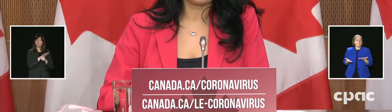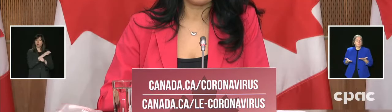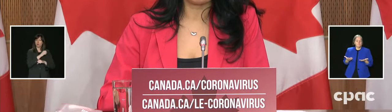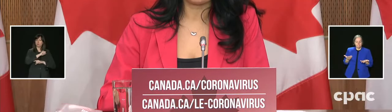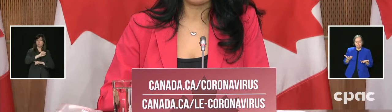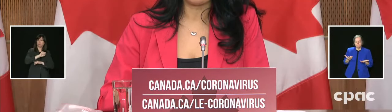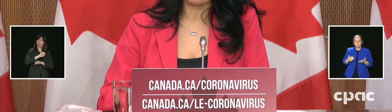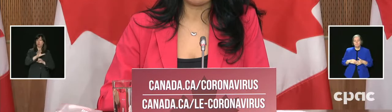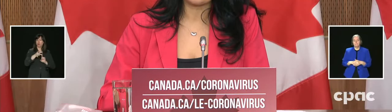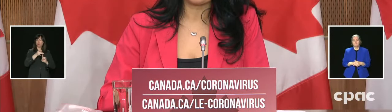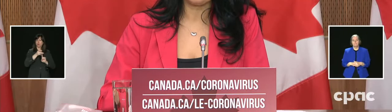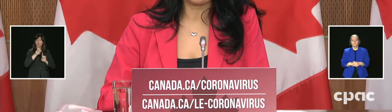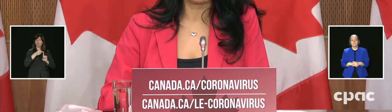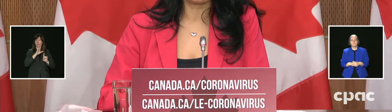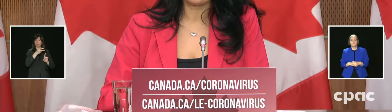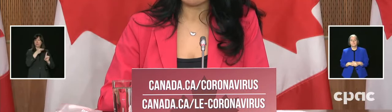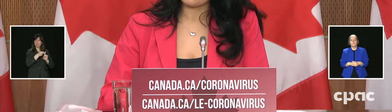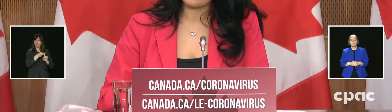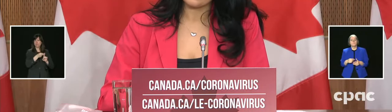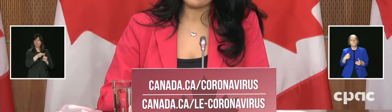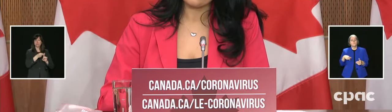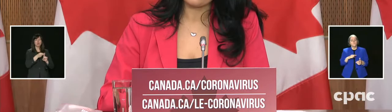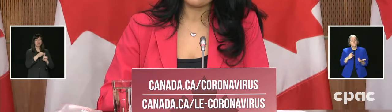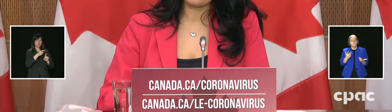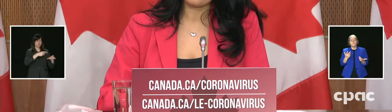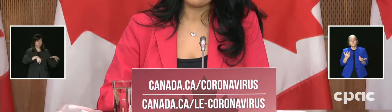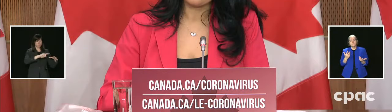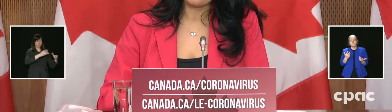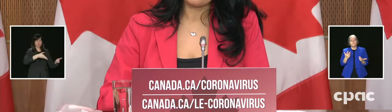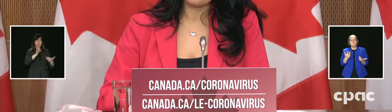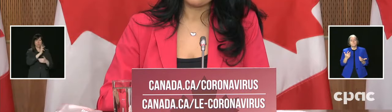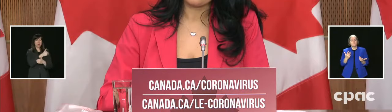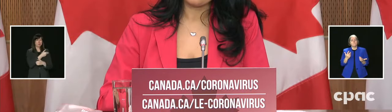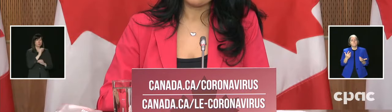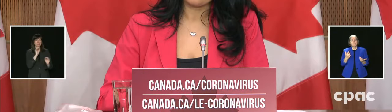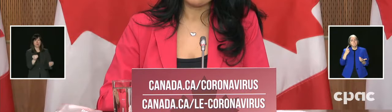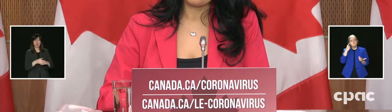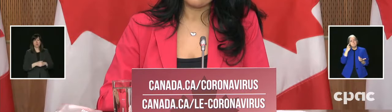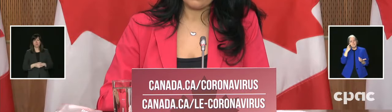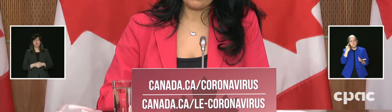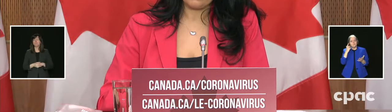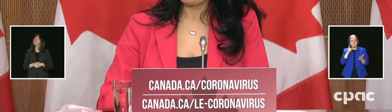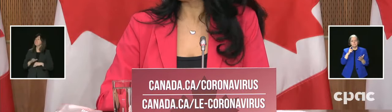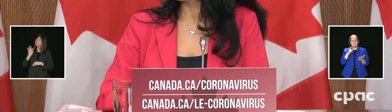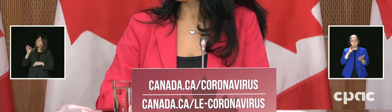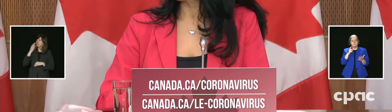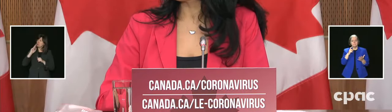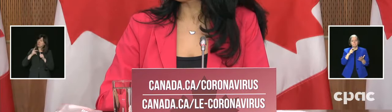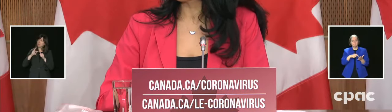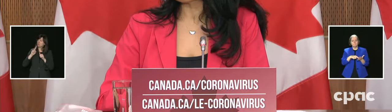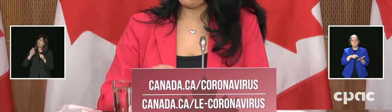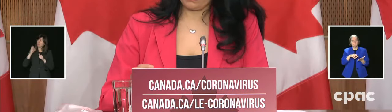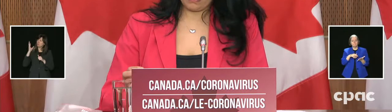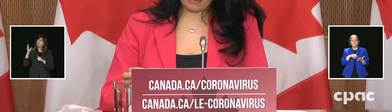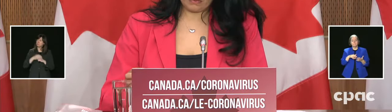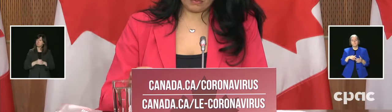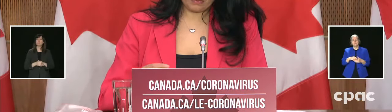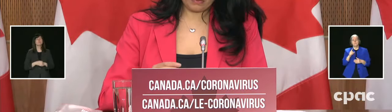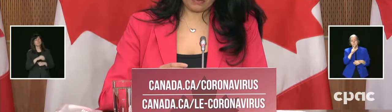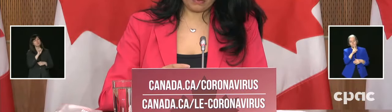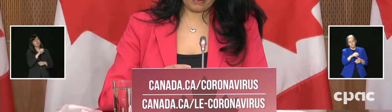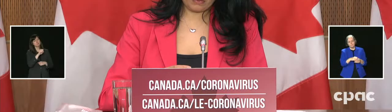from the vaccine. There were 0 hospitalizations. Thank you, Ryan. Thank you, Dr. Sharma. Ryan, follow-up?